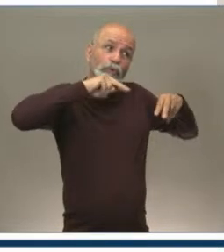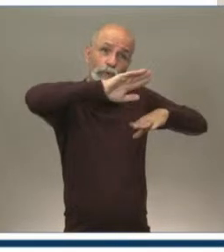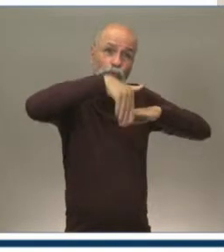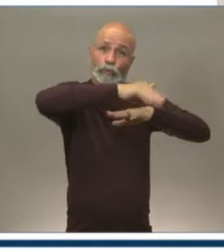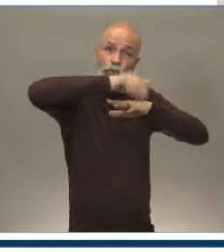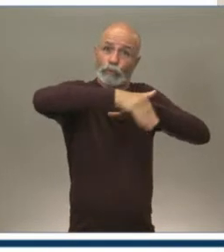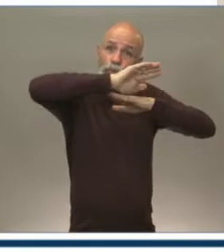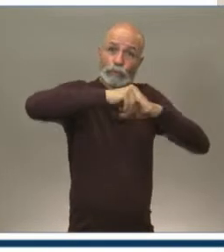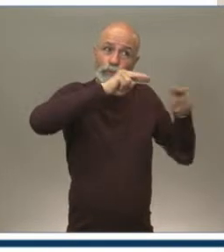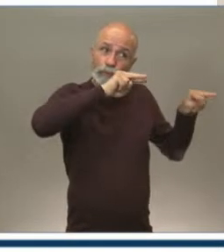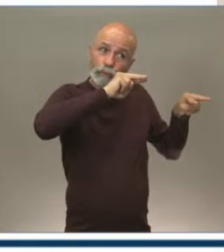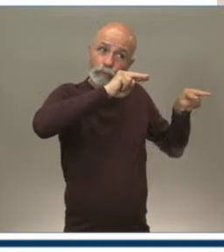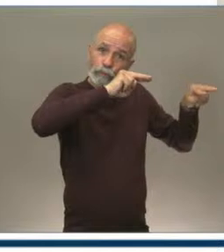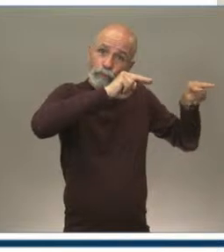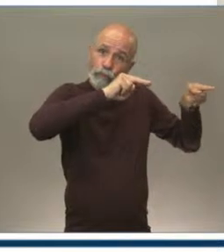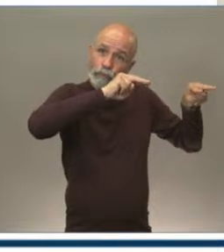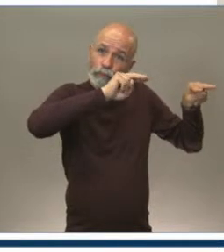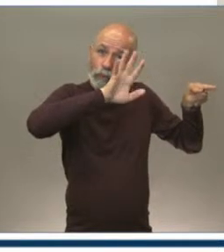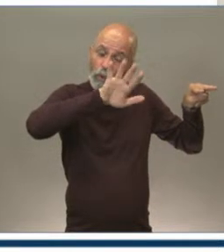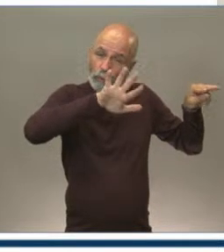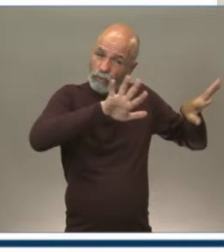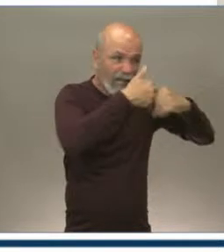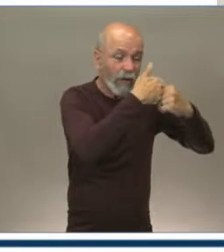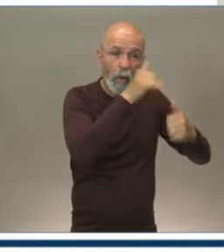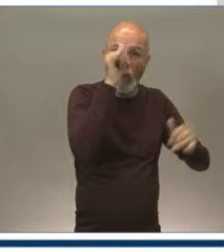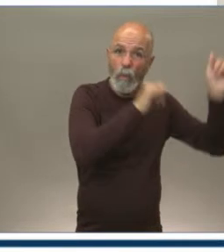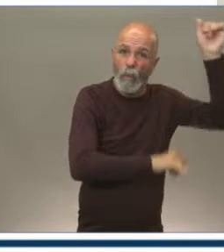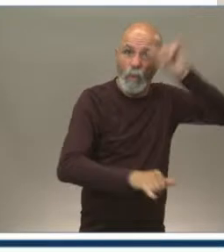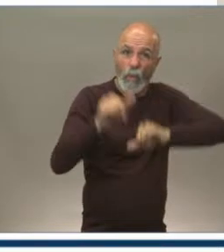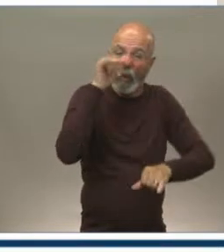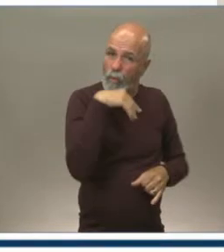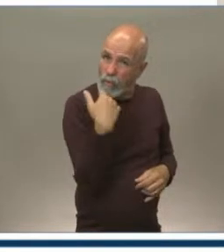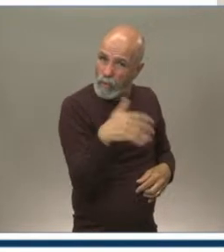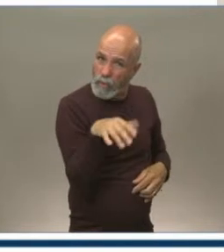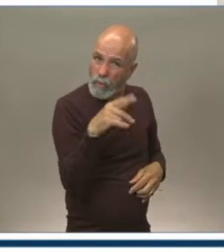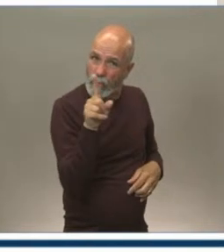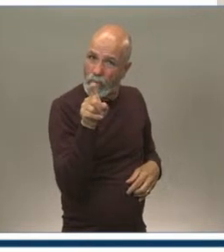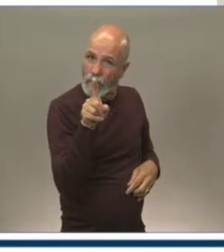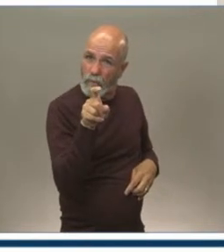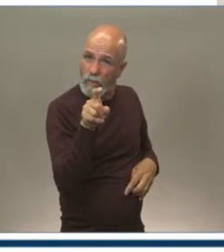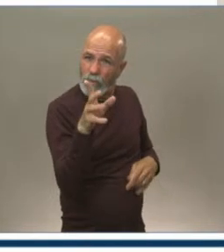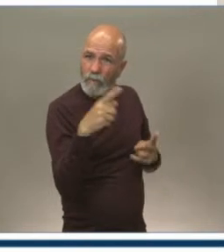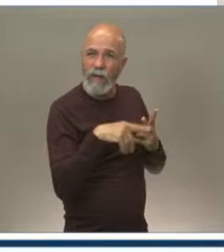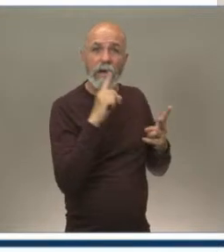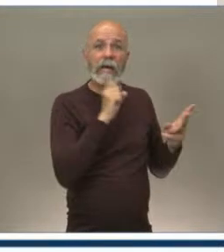particular challenge, and the fact that you're having to redeploy resources?